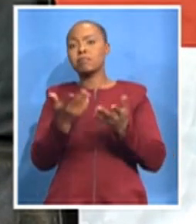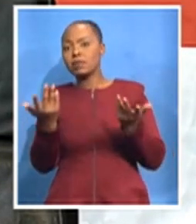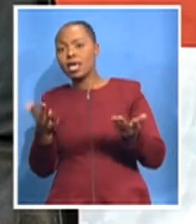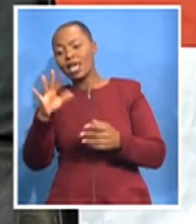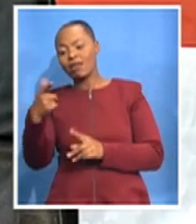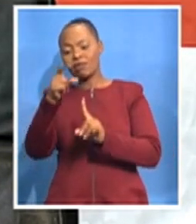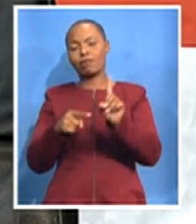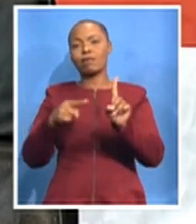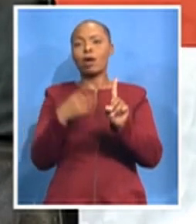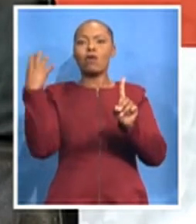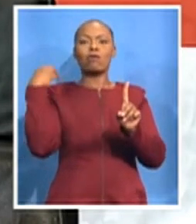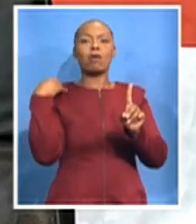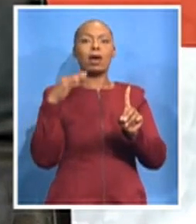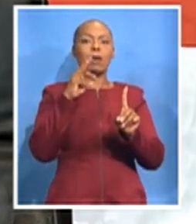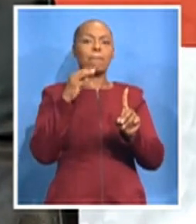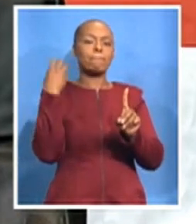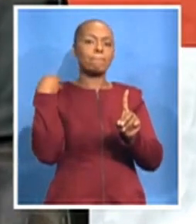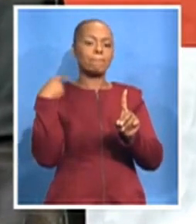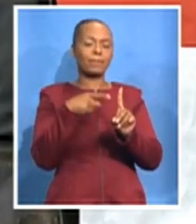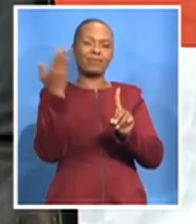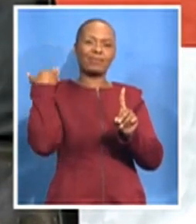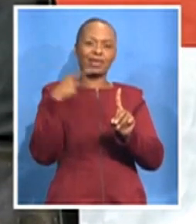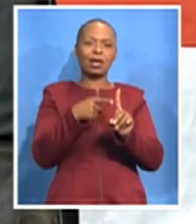in the irregularities in raising of the